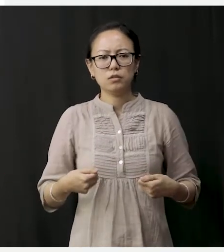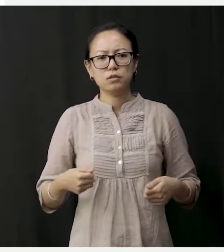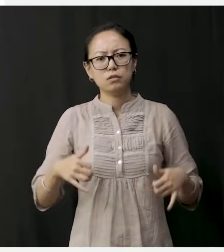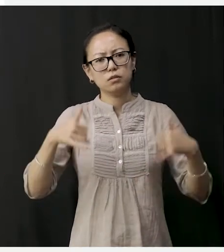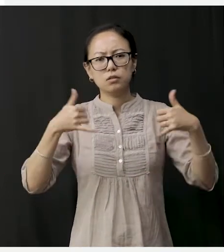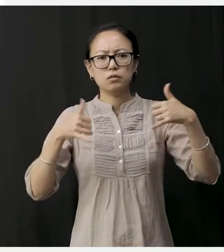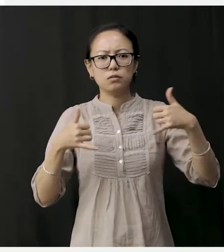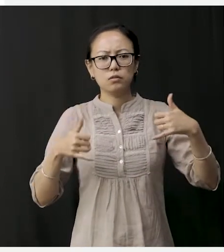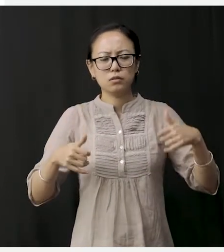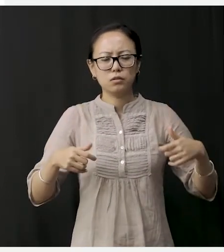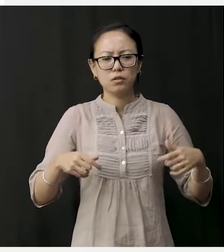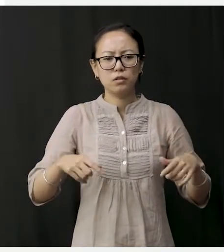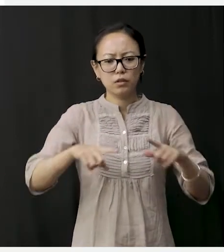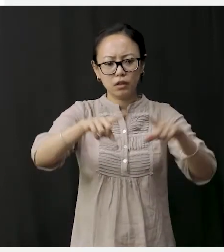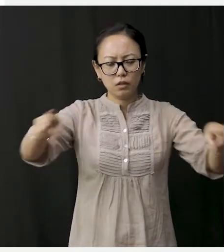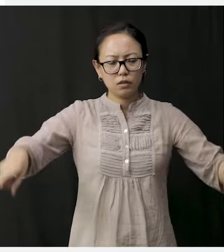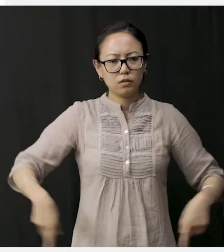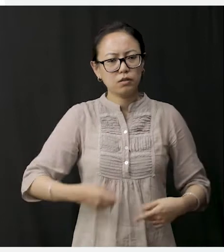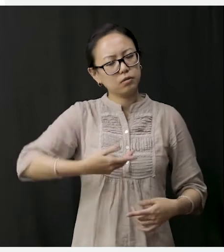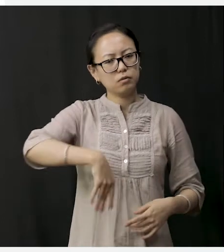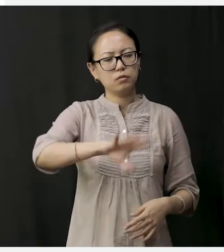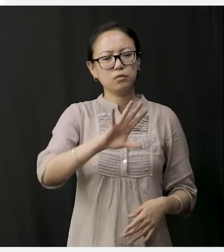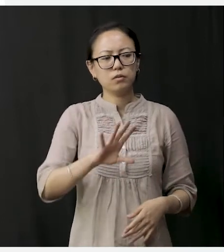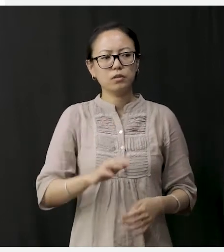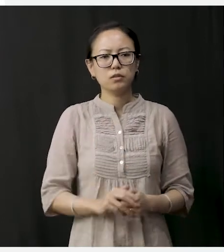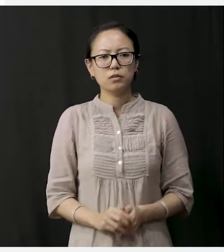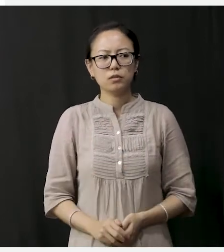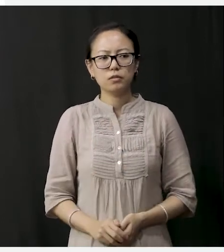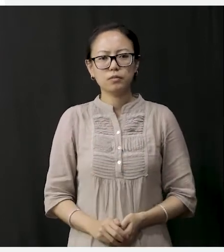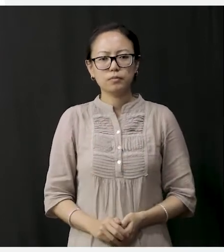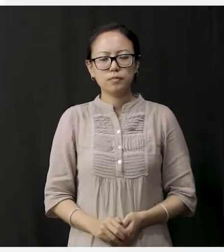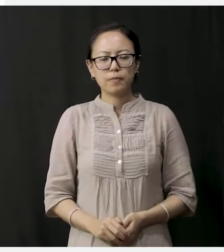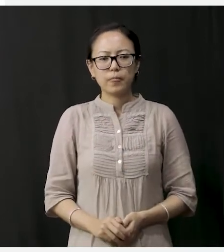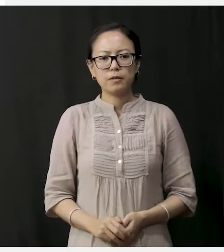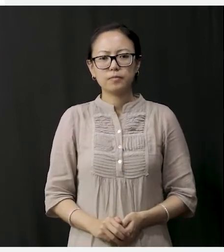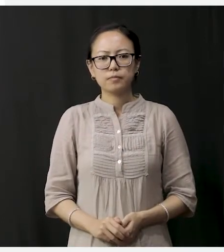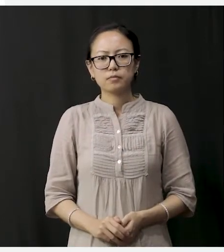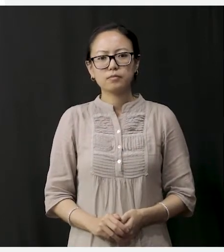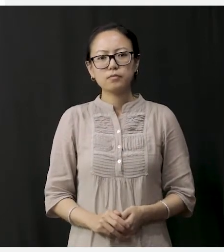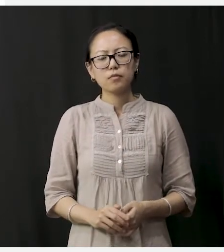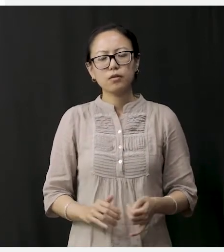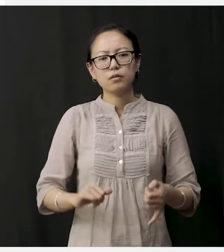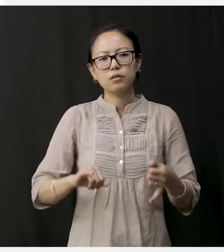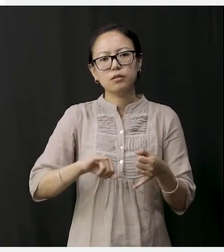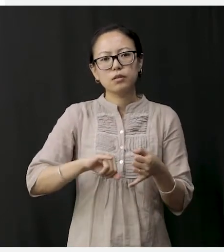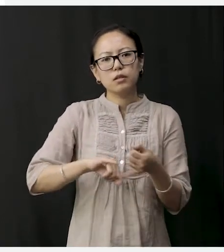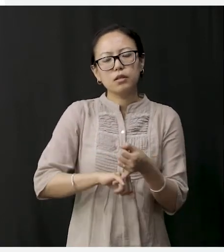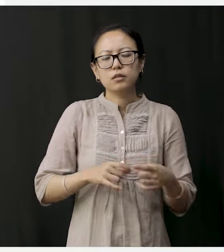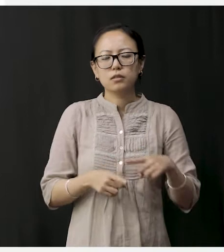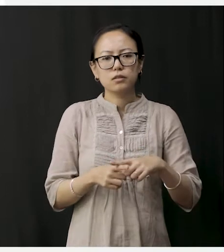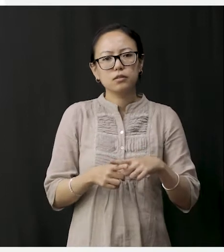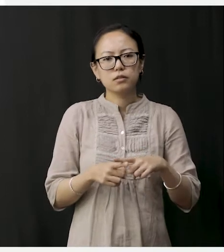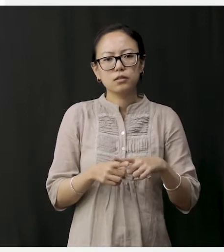the playground. Now let me tell you about this day, particular day. It was a Saturday, right? And